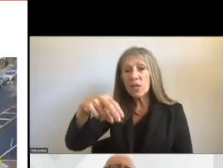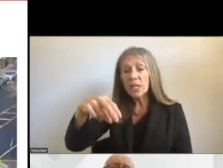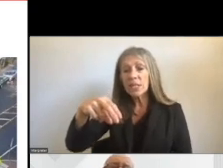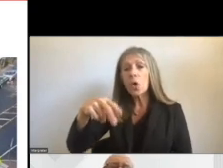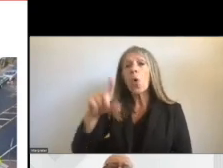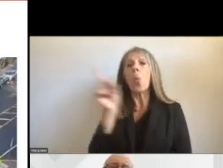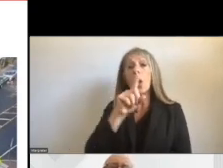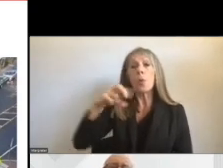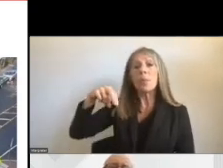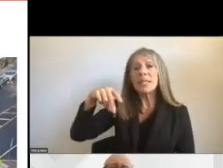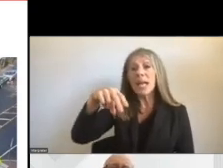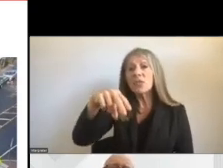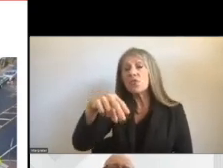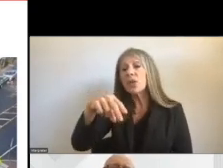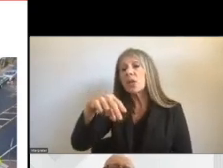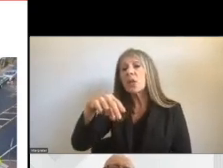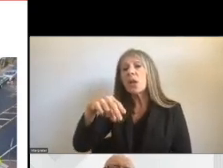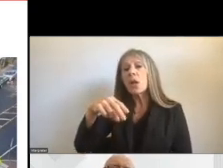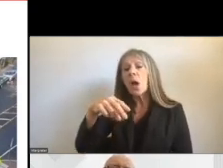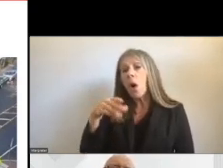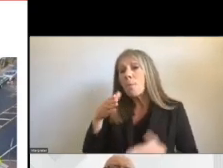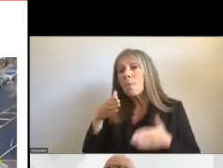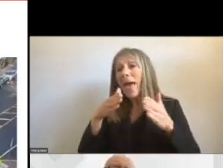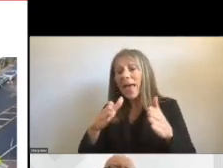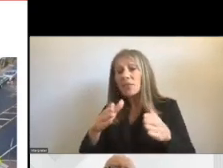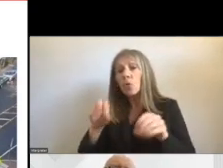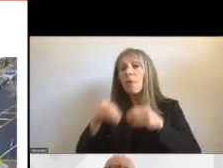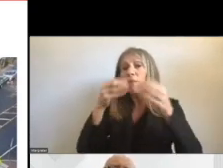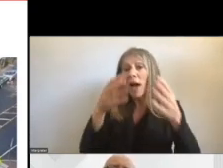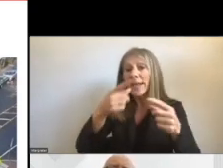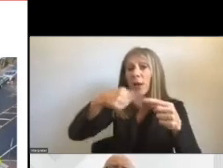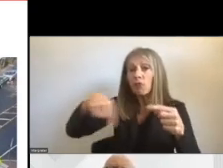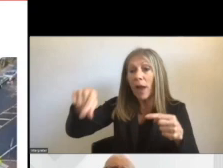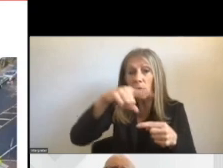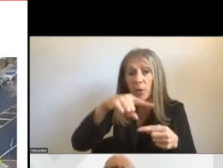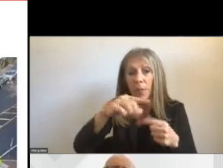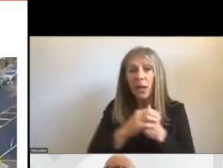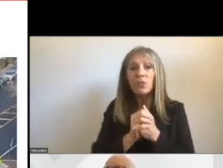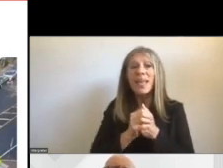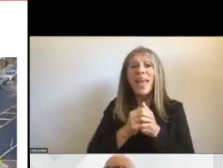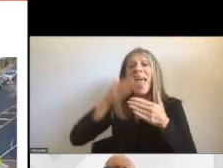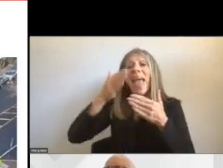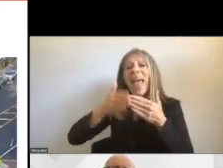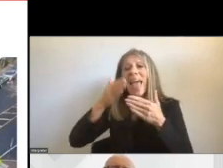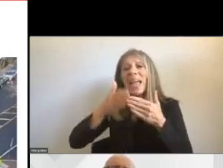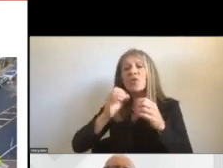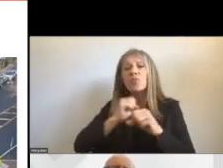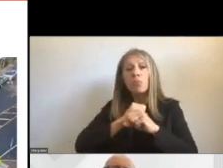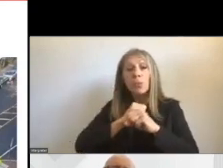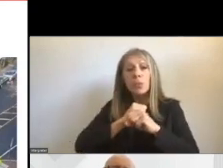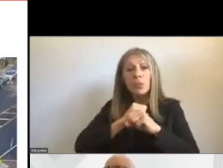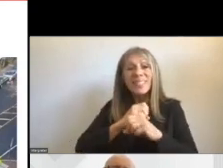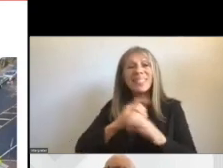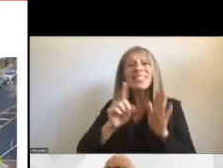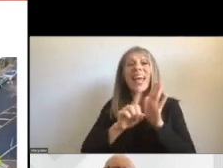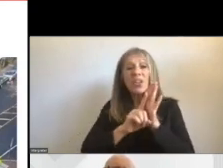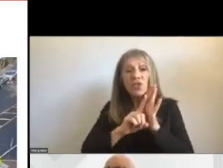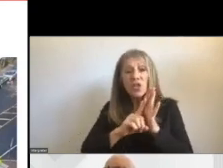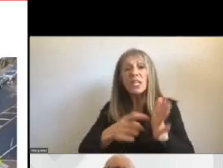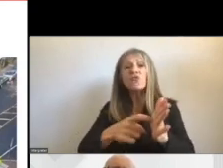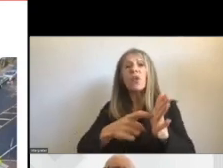6 inches from the edges of the pedestrian refuge island or at back of curb and must